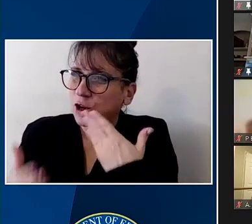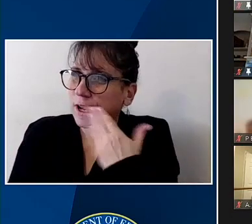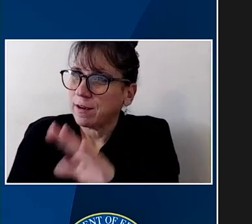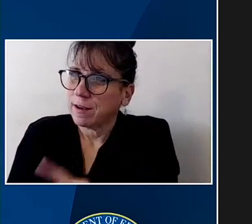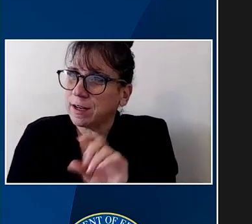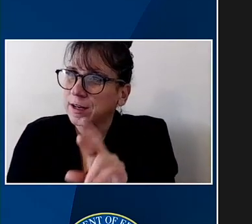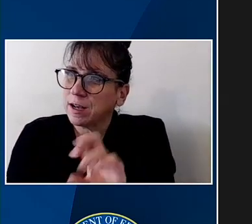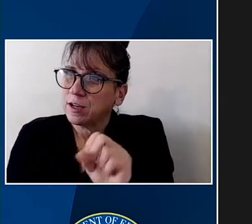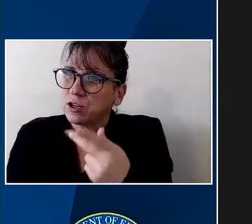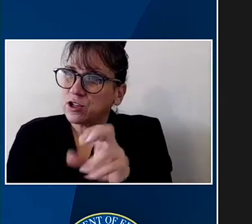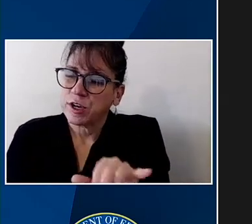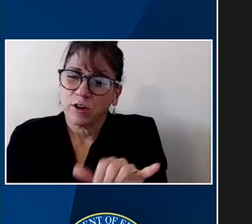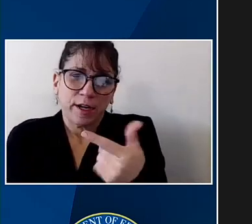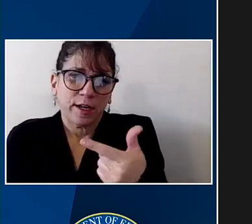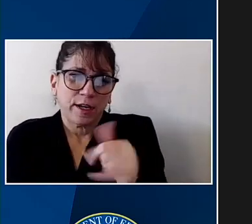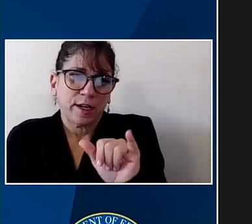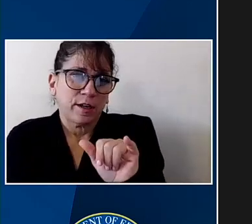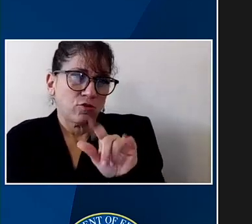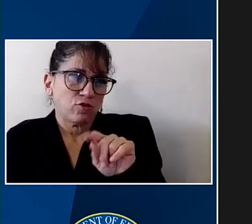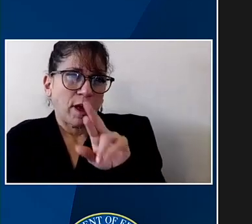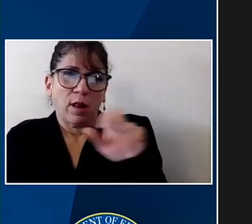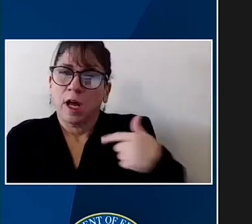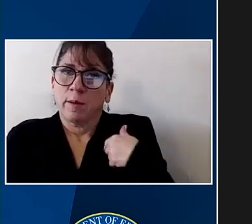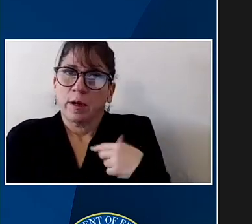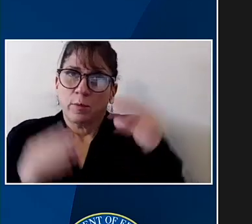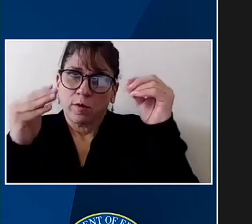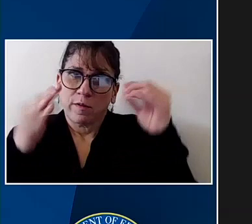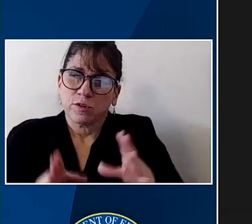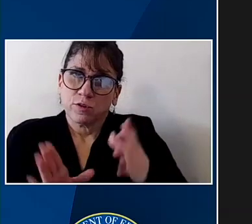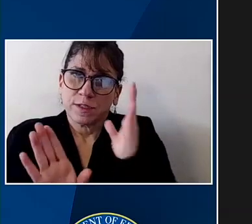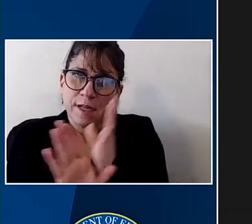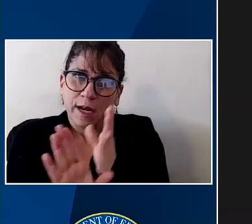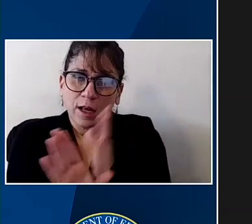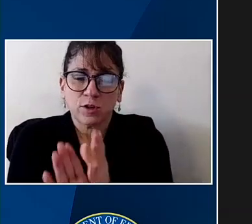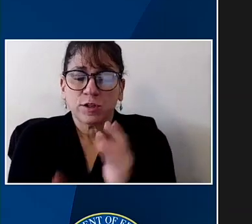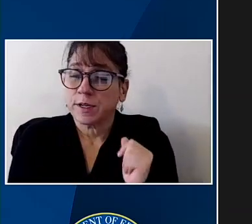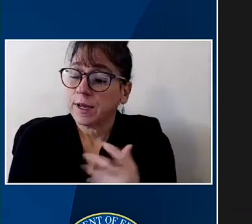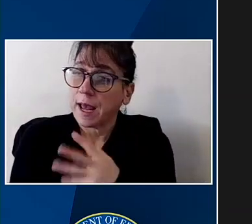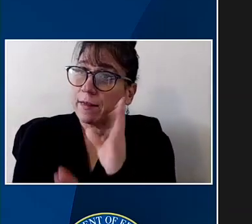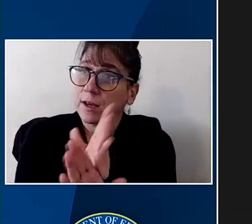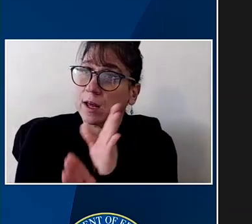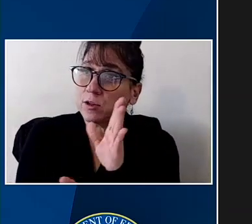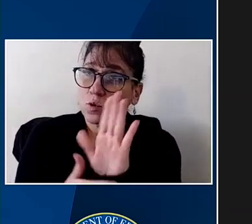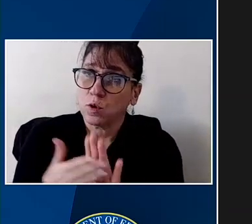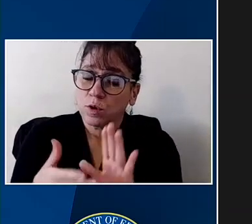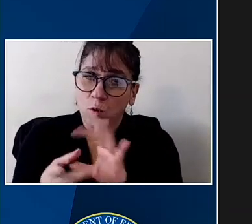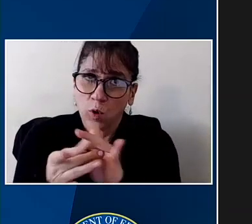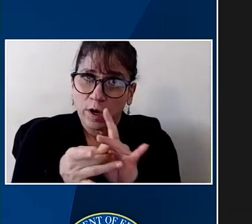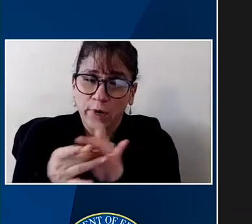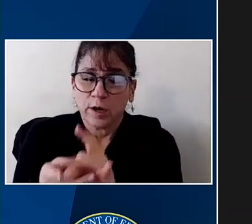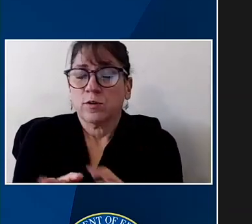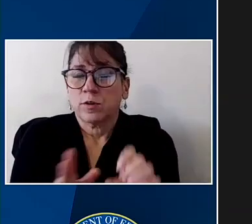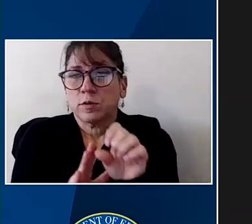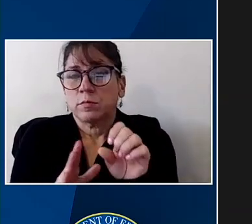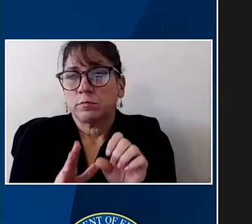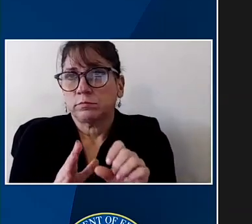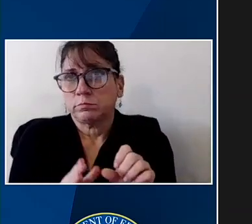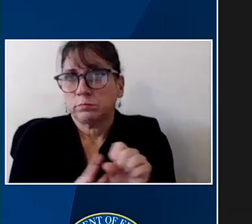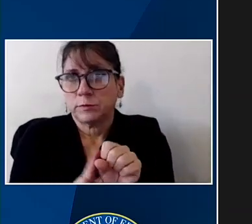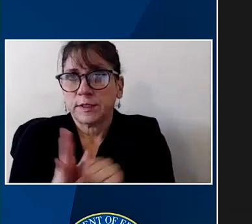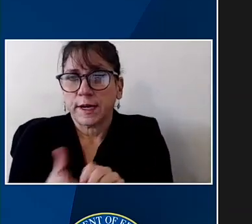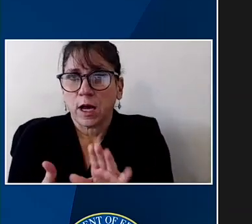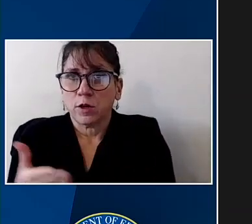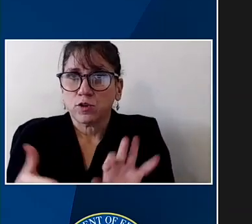Sherry Kittrell, and I'm Professor of Psychology and Department Psychology Coordinator at State College of Florida. Thank you for giving me the opportunity to speak